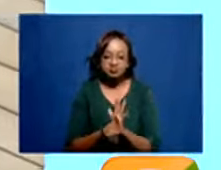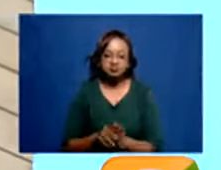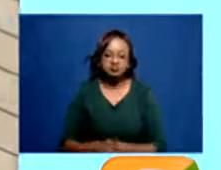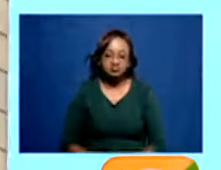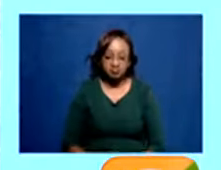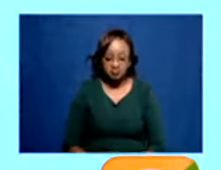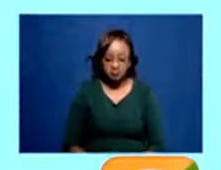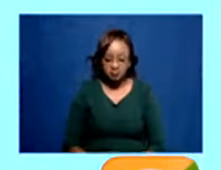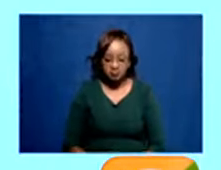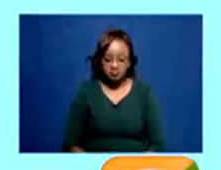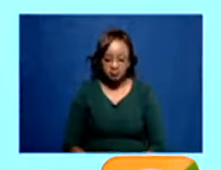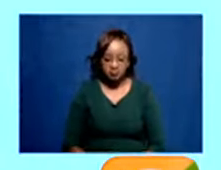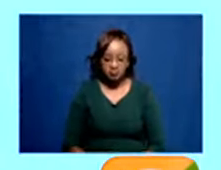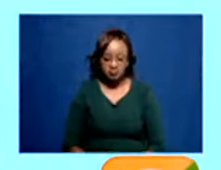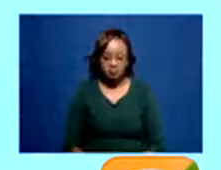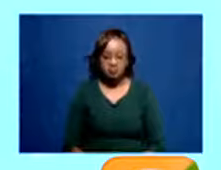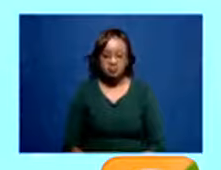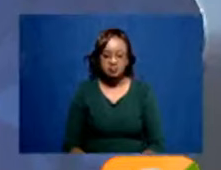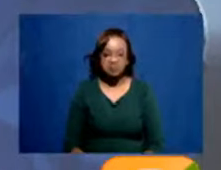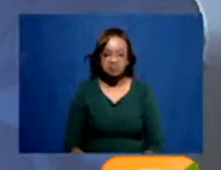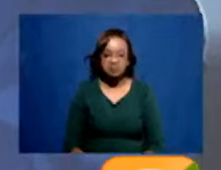Goin, Citizen TV.